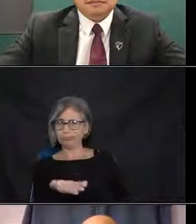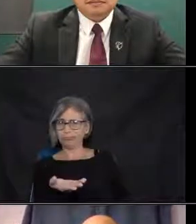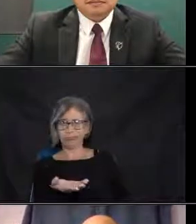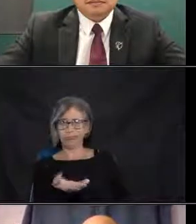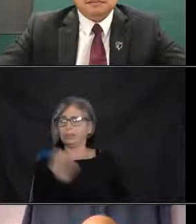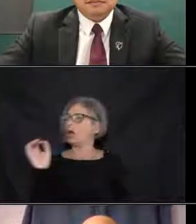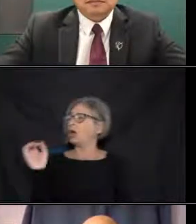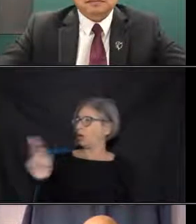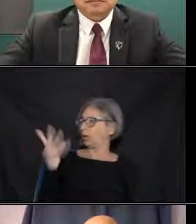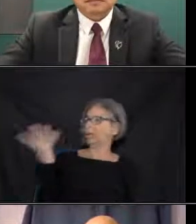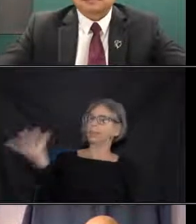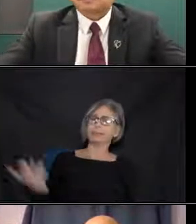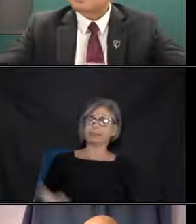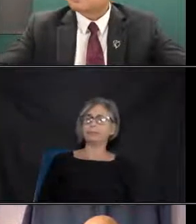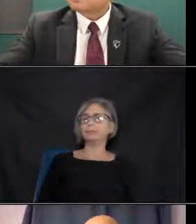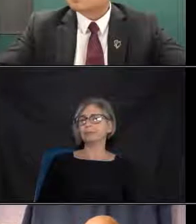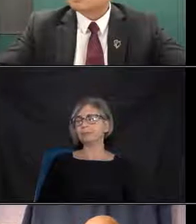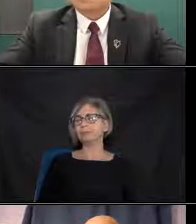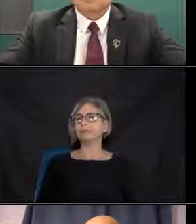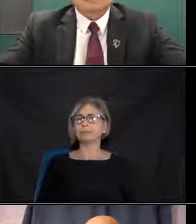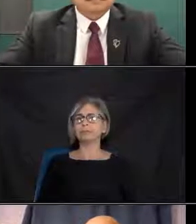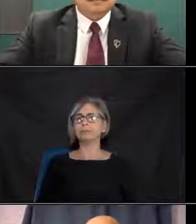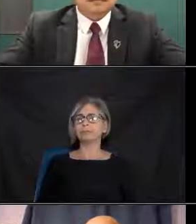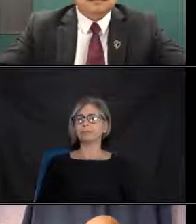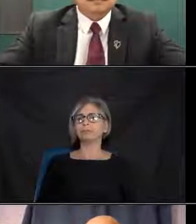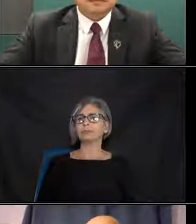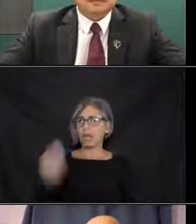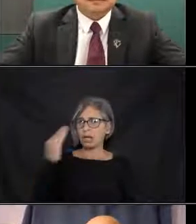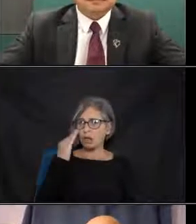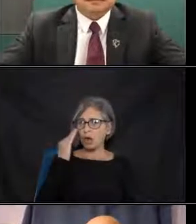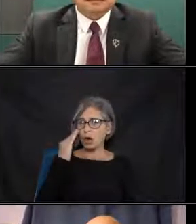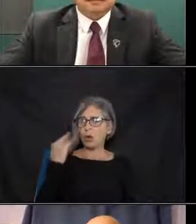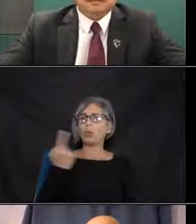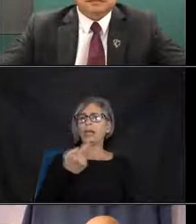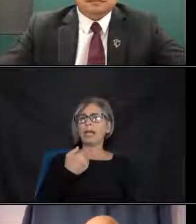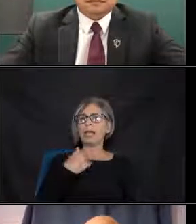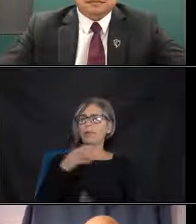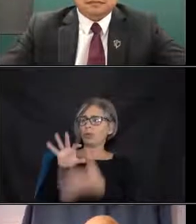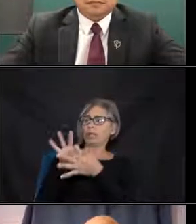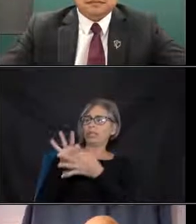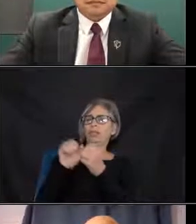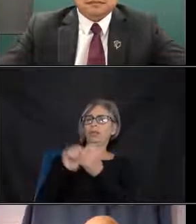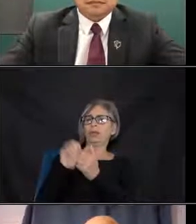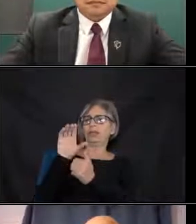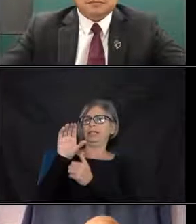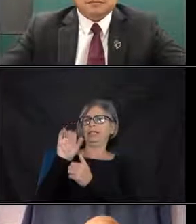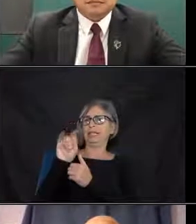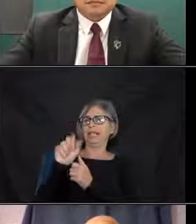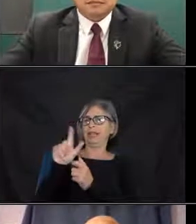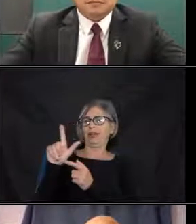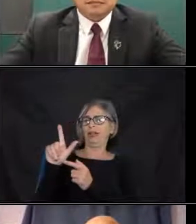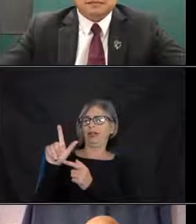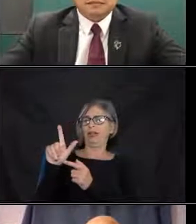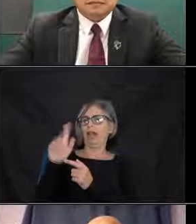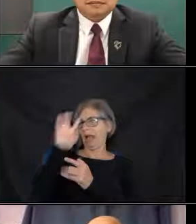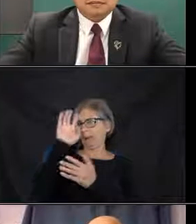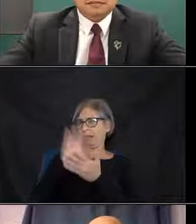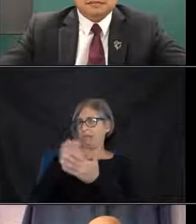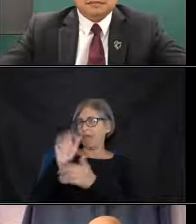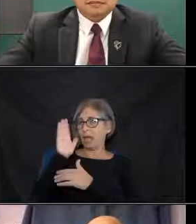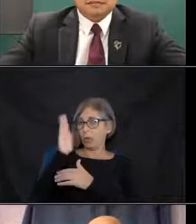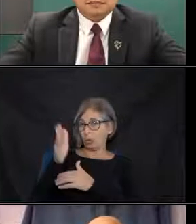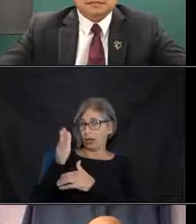Okay. So I know that we each have a relationship with Centennial, so I believe that that's what they're going to do